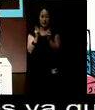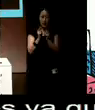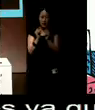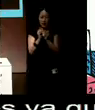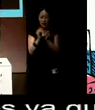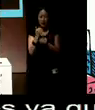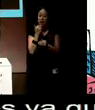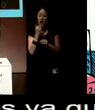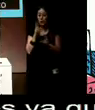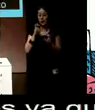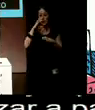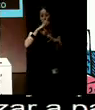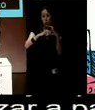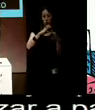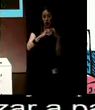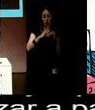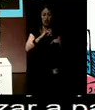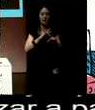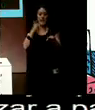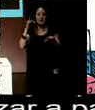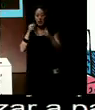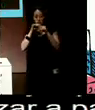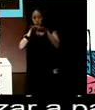important. But we are also